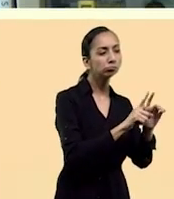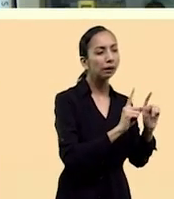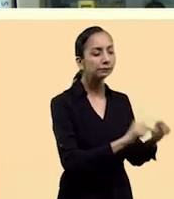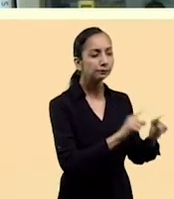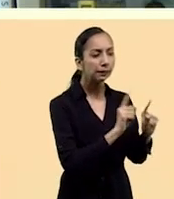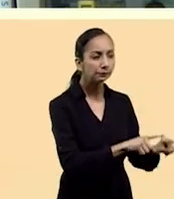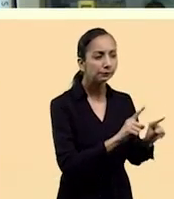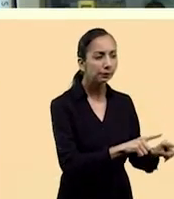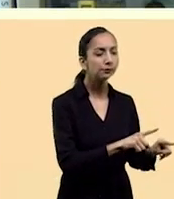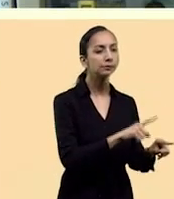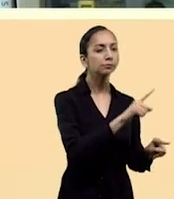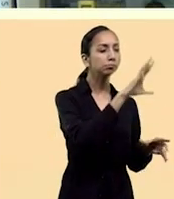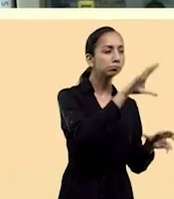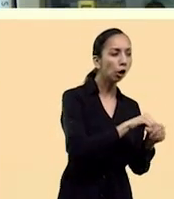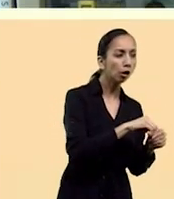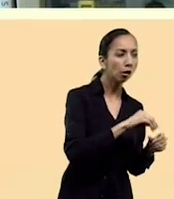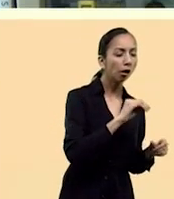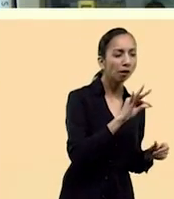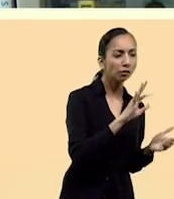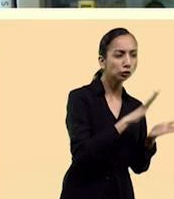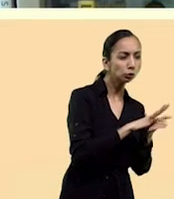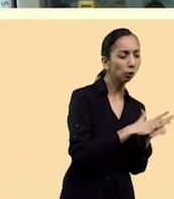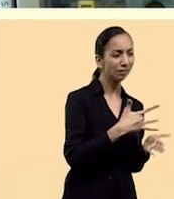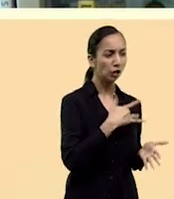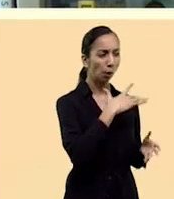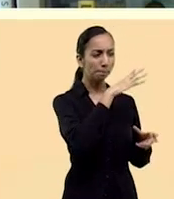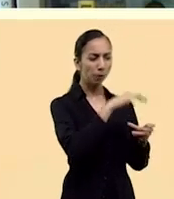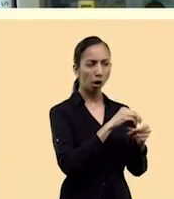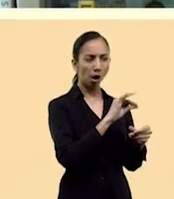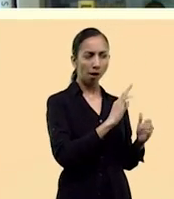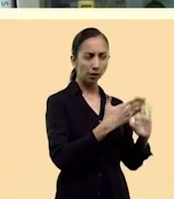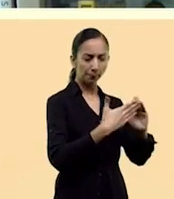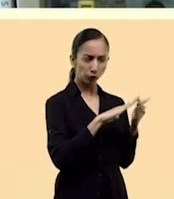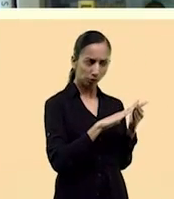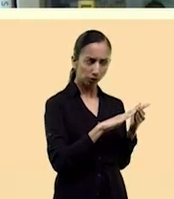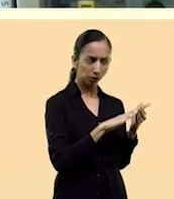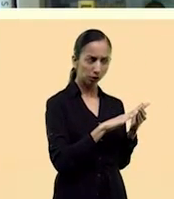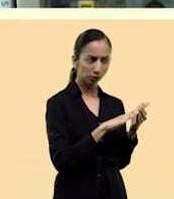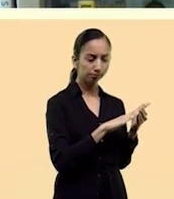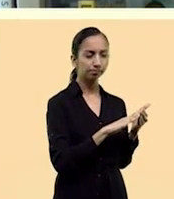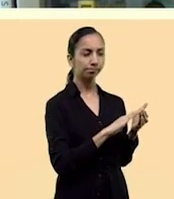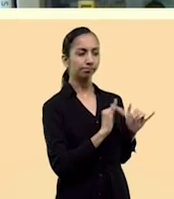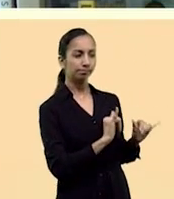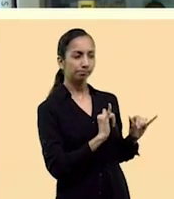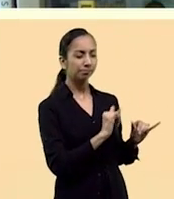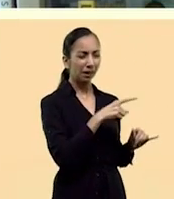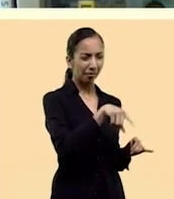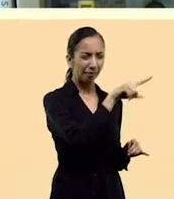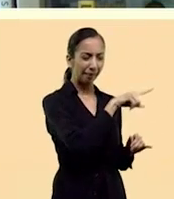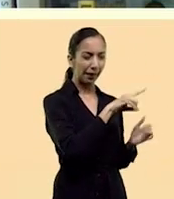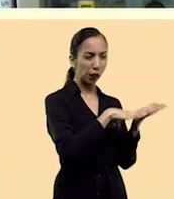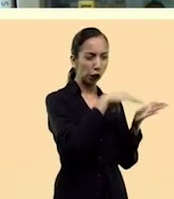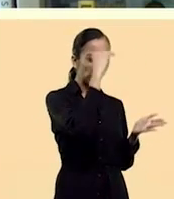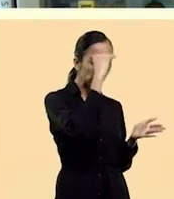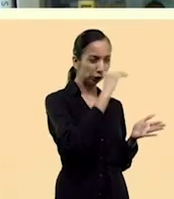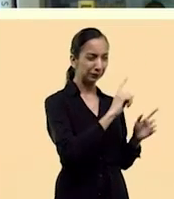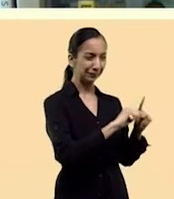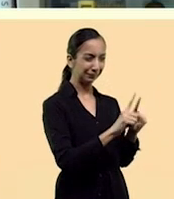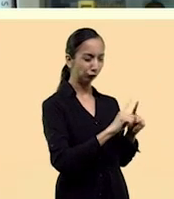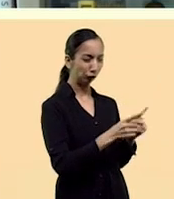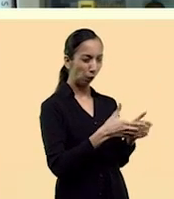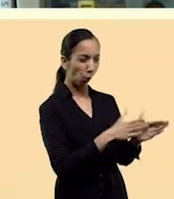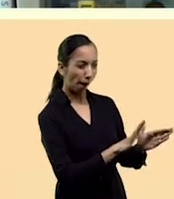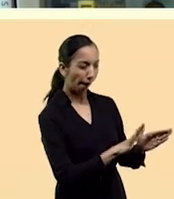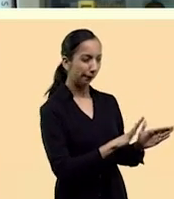norms? Does she or he feel they're part of the school community? And most importantly, are they using different approaches and showing progress in their